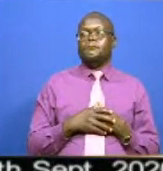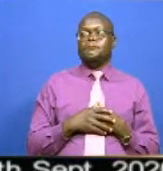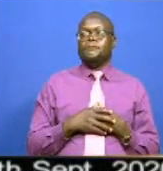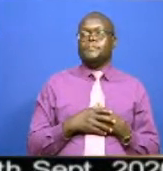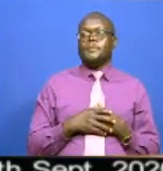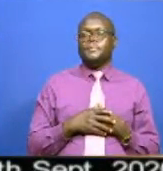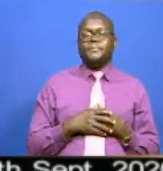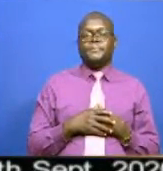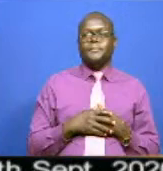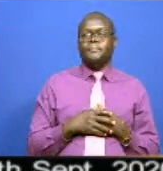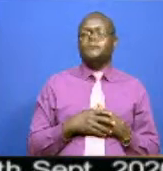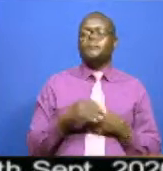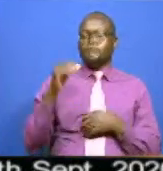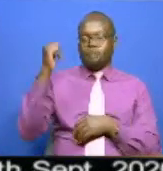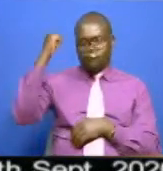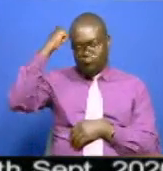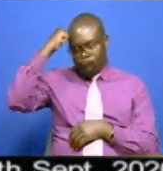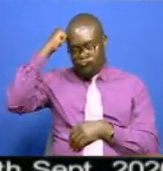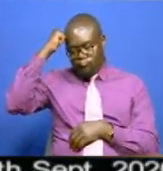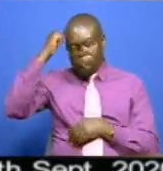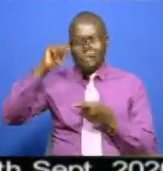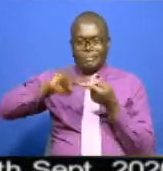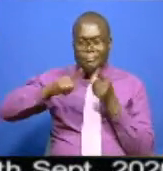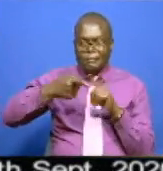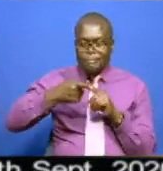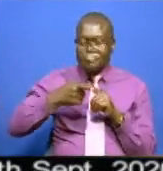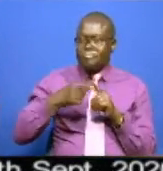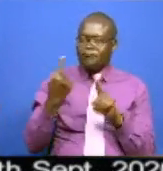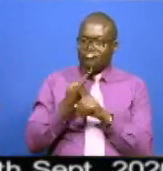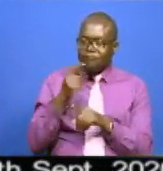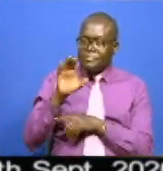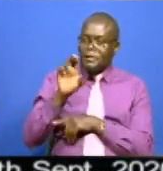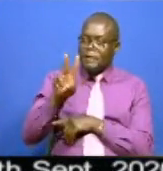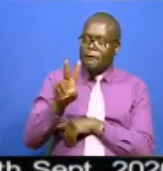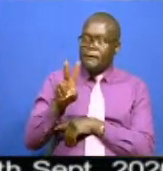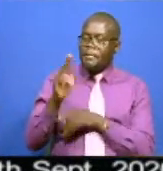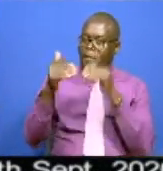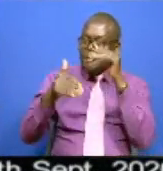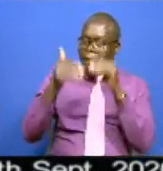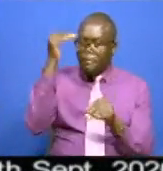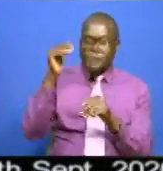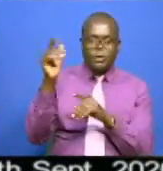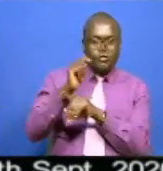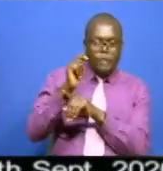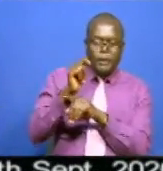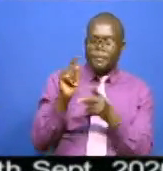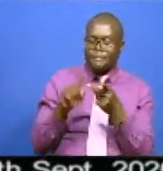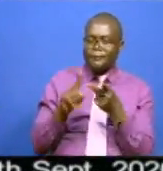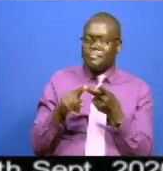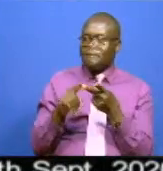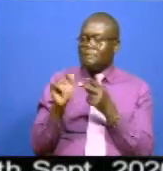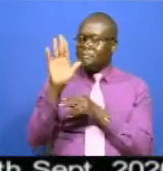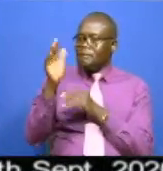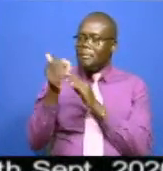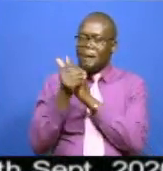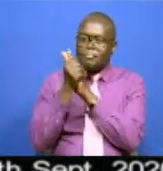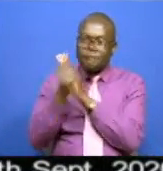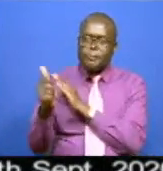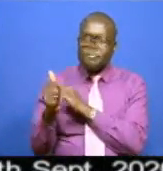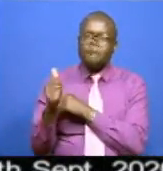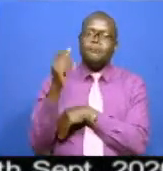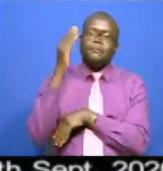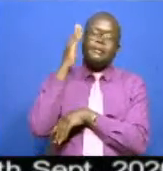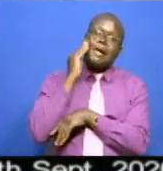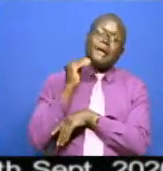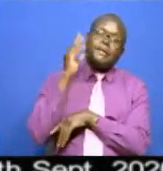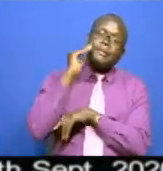the academic standards, the academic credentials, professional training and experience,